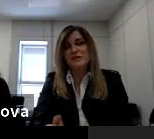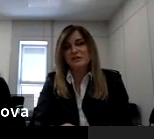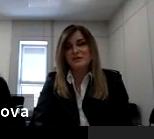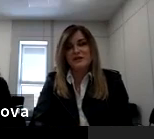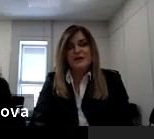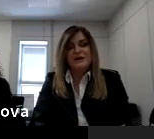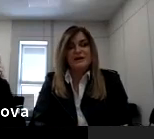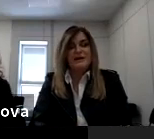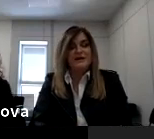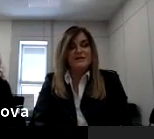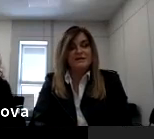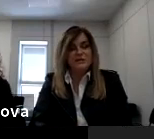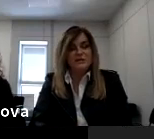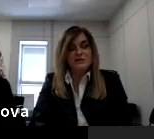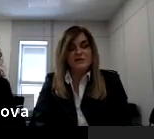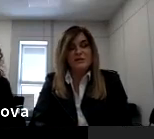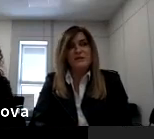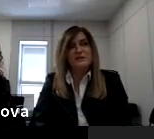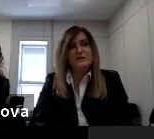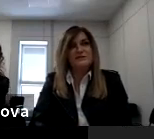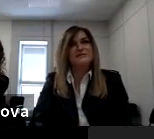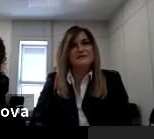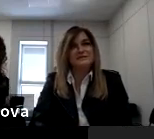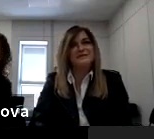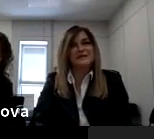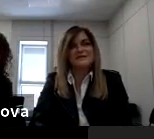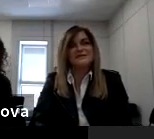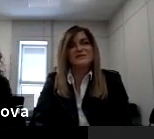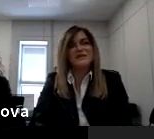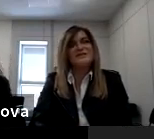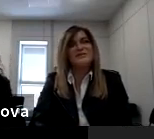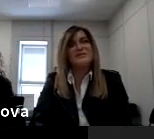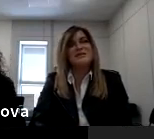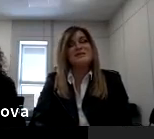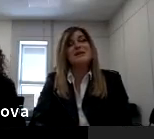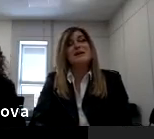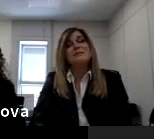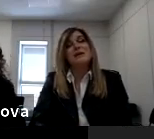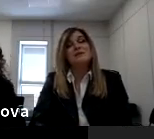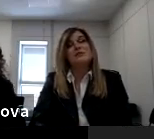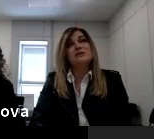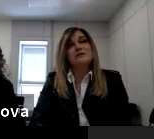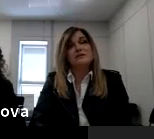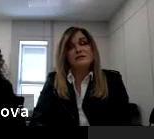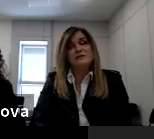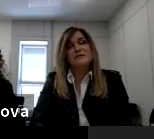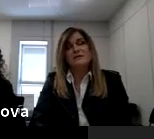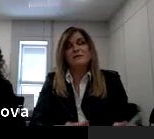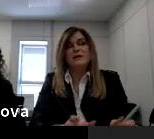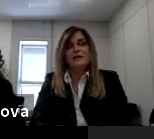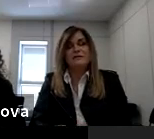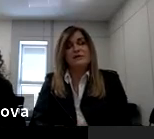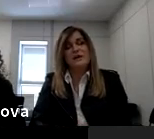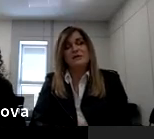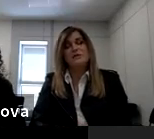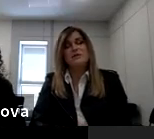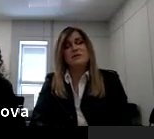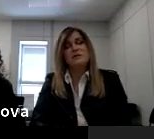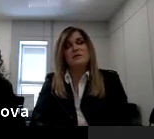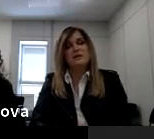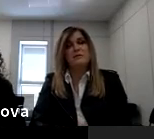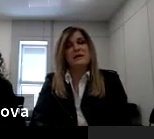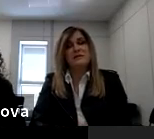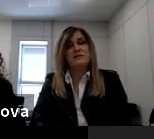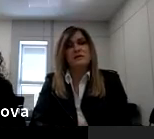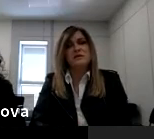you look at it. So you that's can kill with Inti line. Yes, so we need to replace it. But actually, at the very end, we will